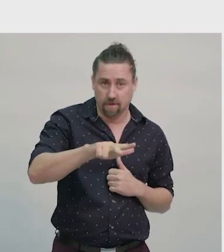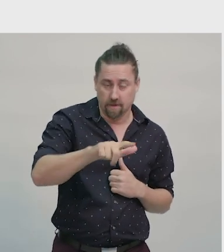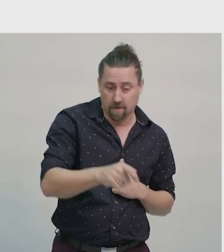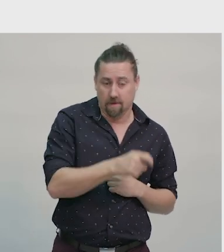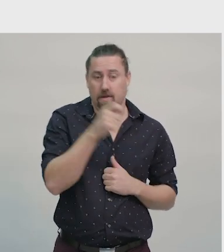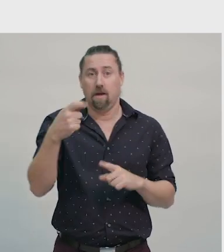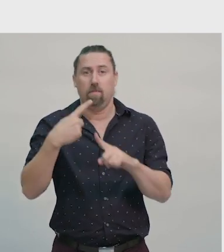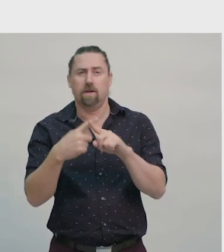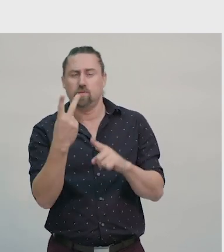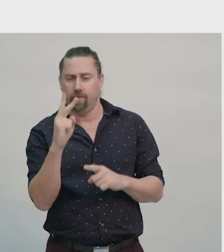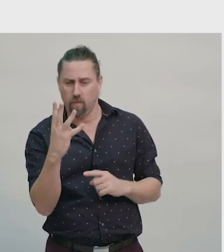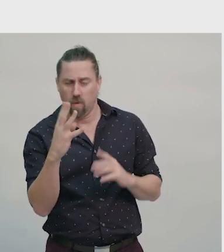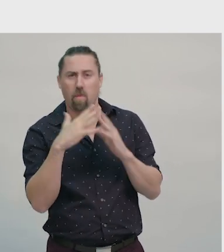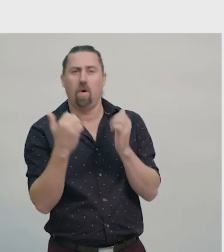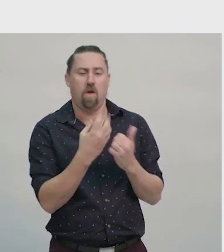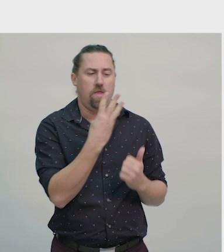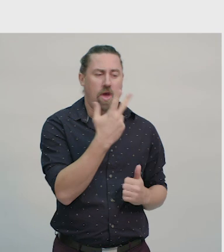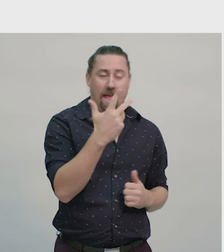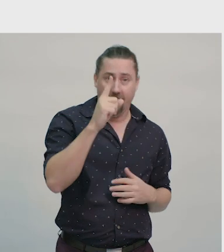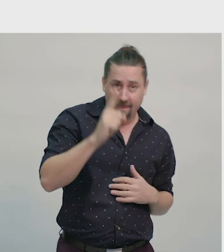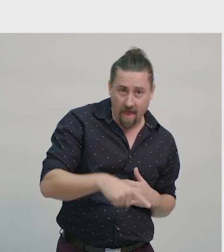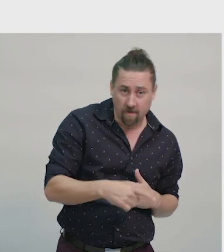38,880. Add 24 is